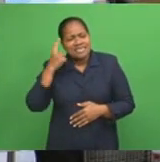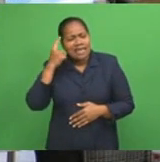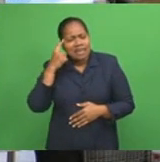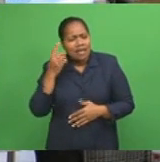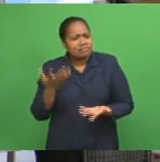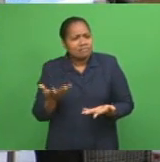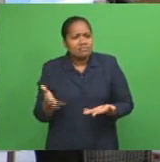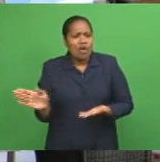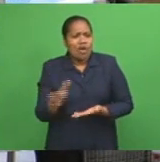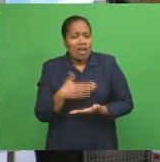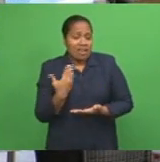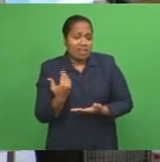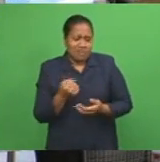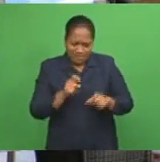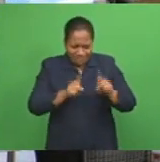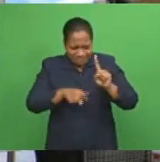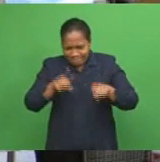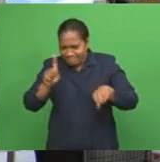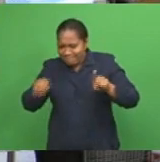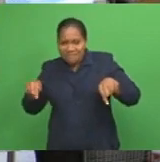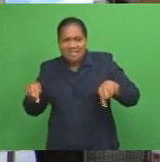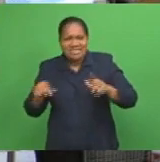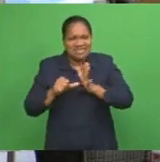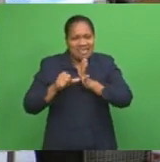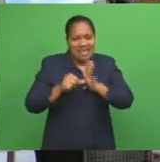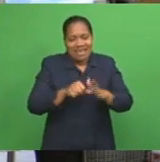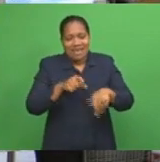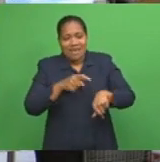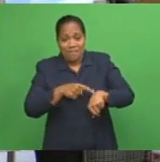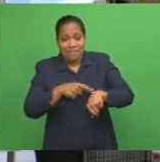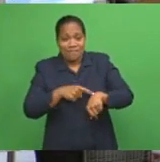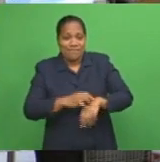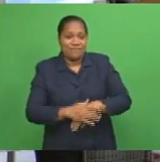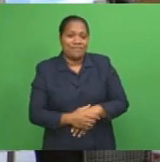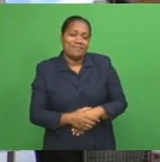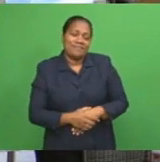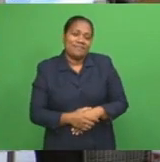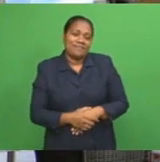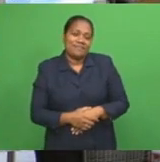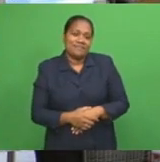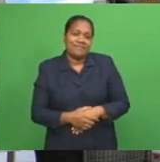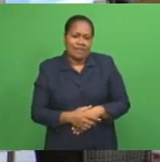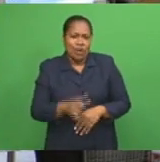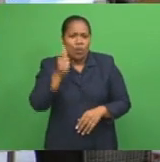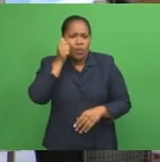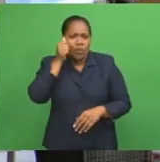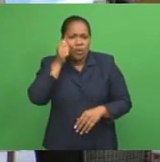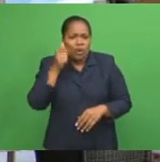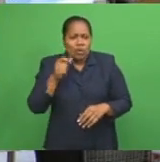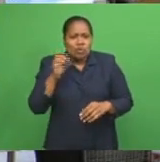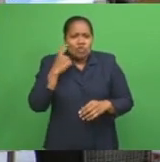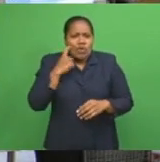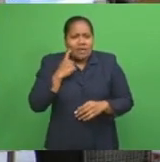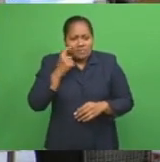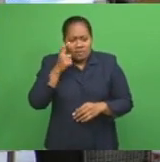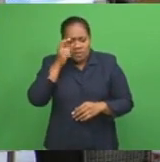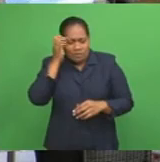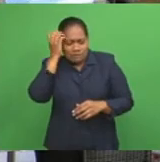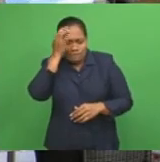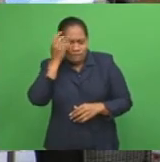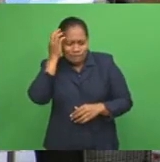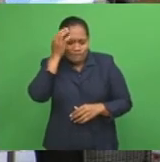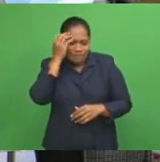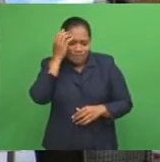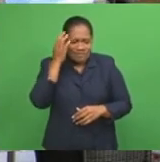to diversify in these tough times and, you know, be creative and you know,